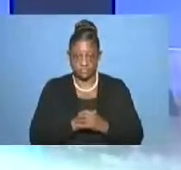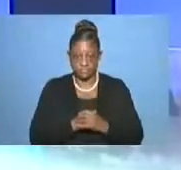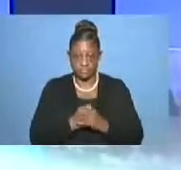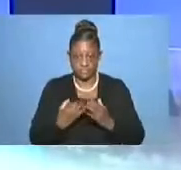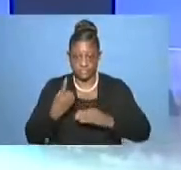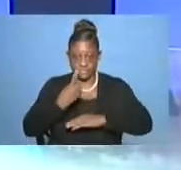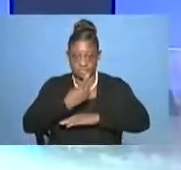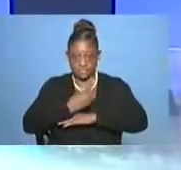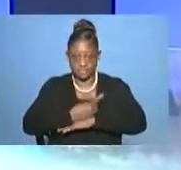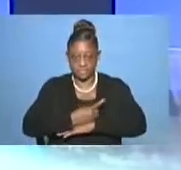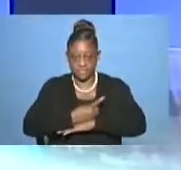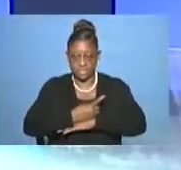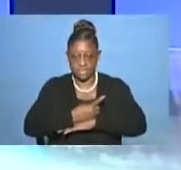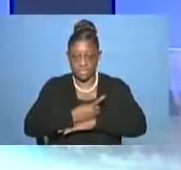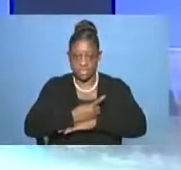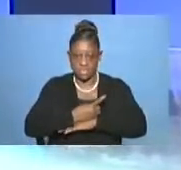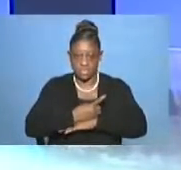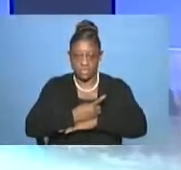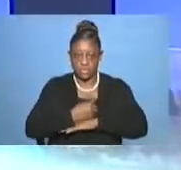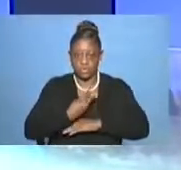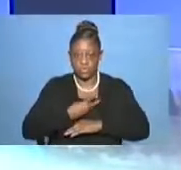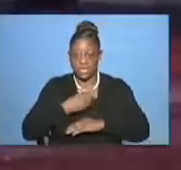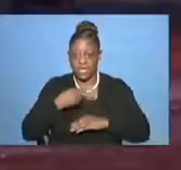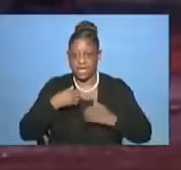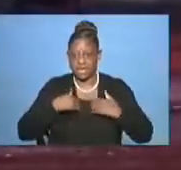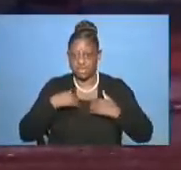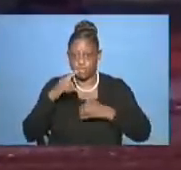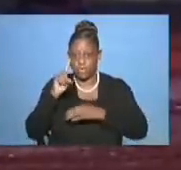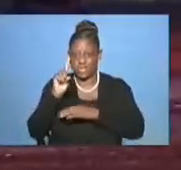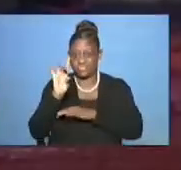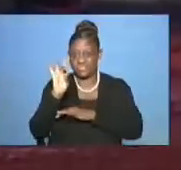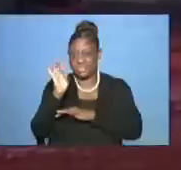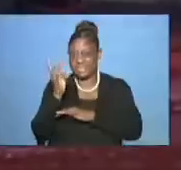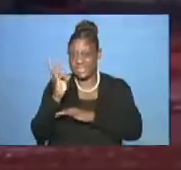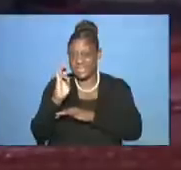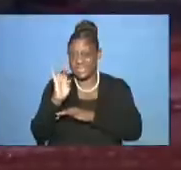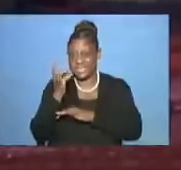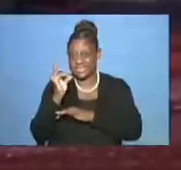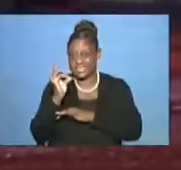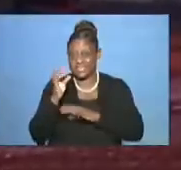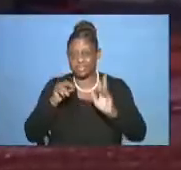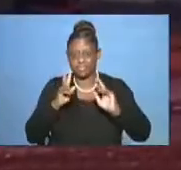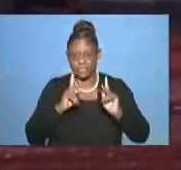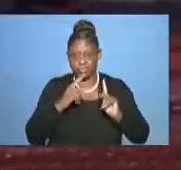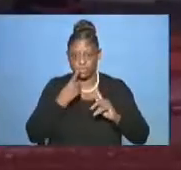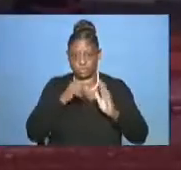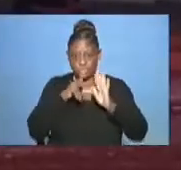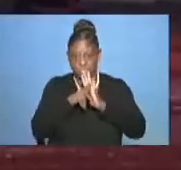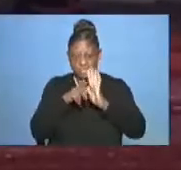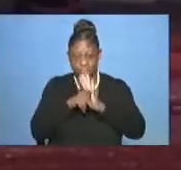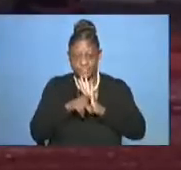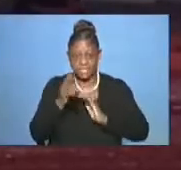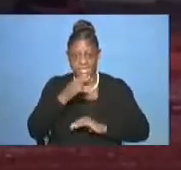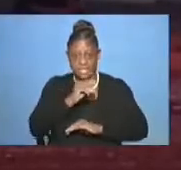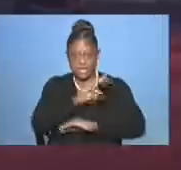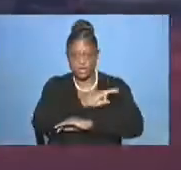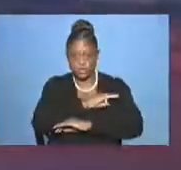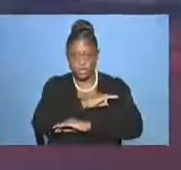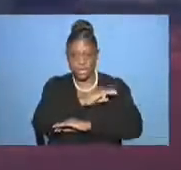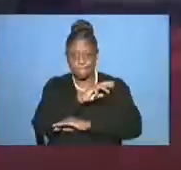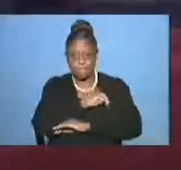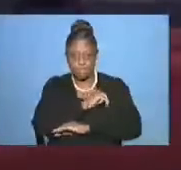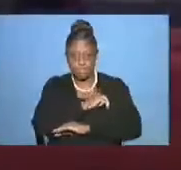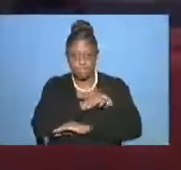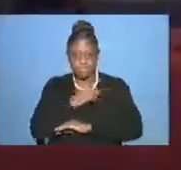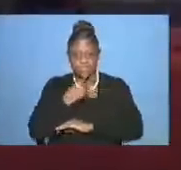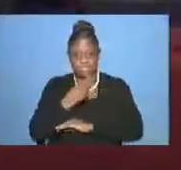Today's homicide count, a staggering 118. And while the Minister of National Security, the Honorable Wayne Munro, holds that one murder